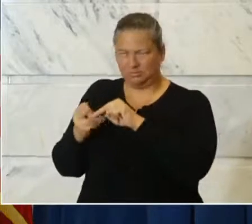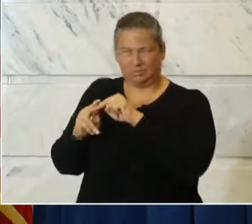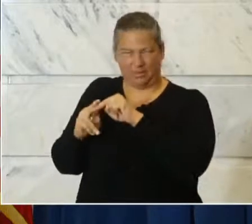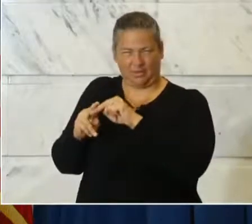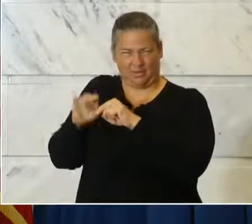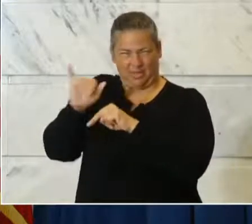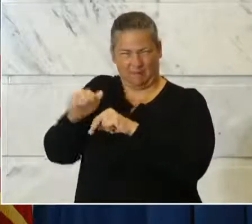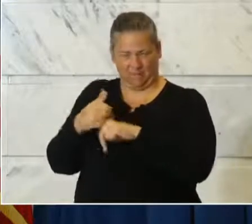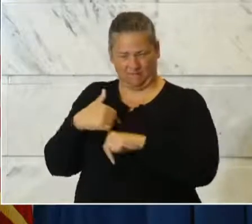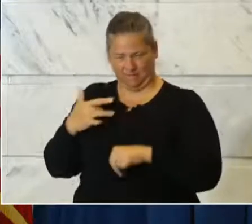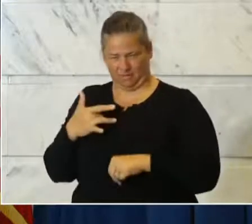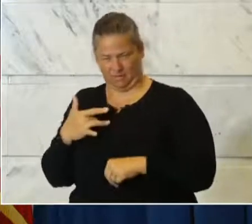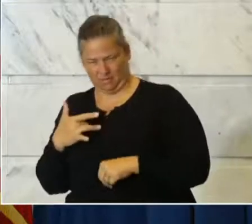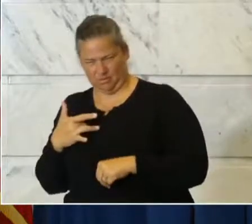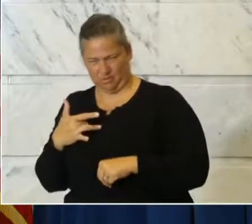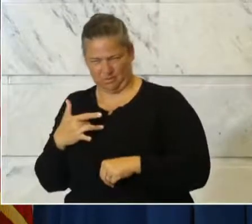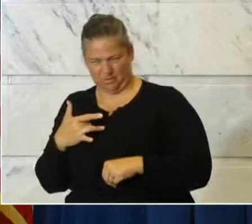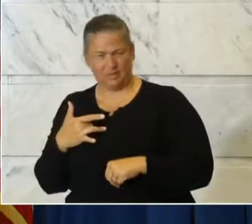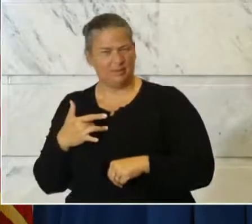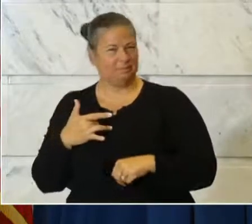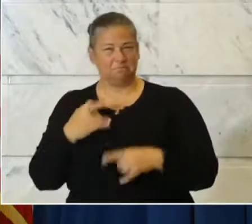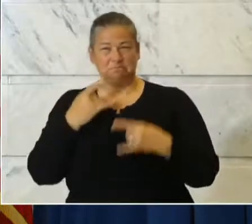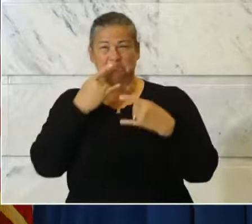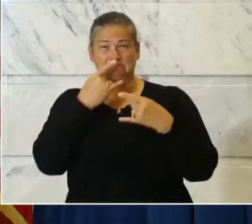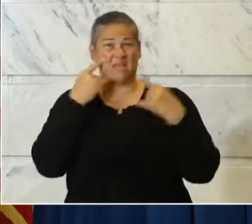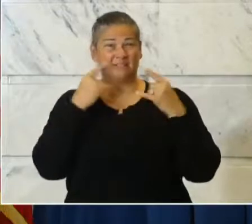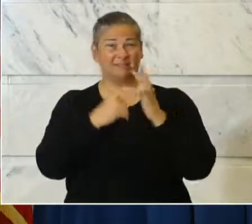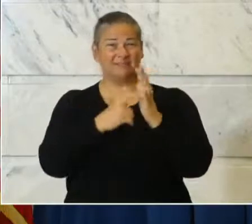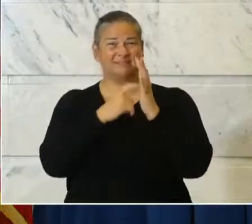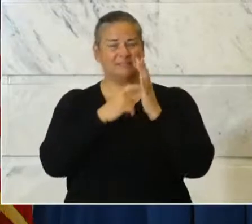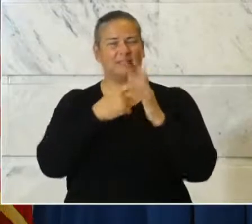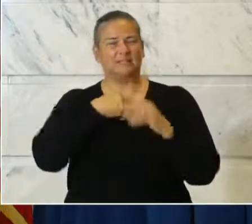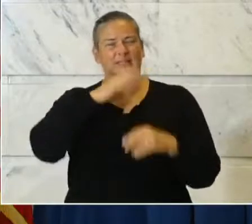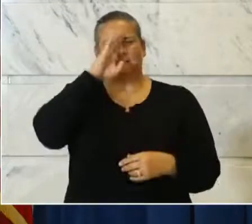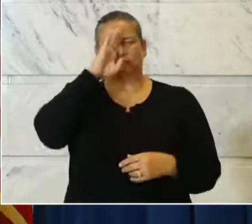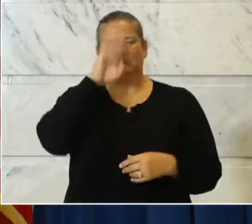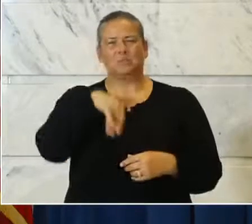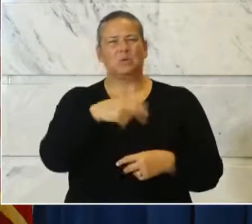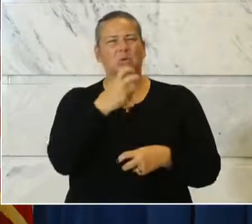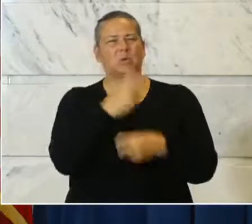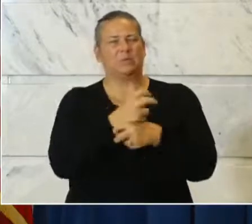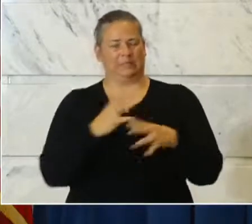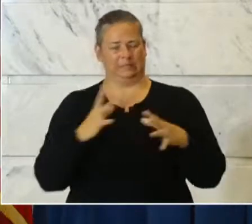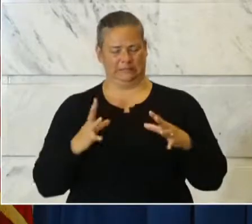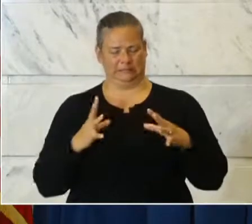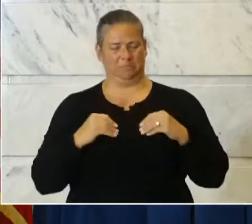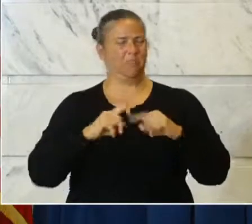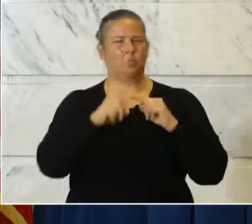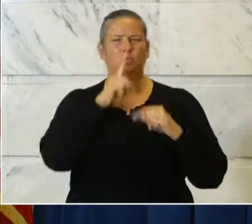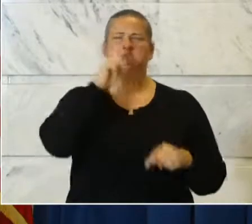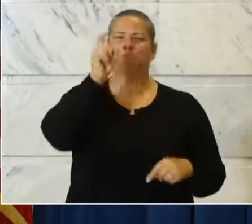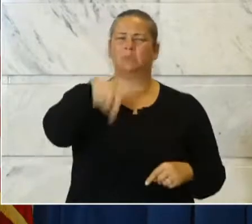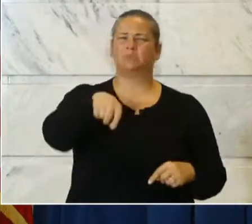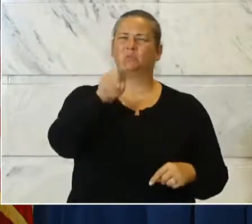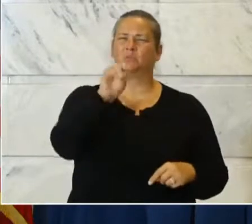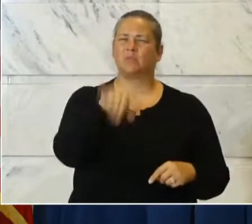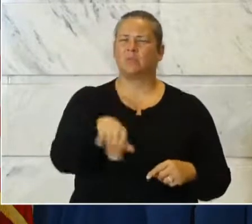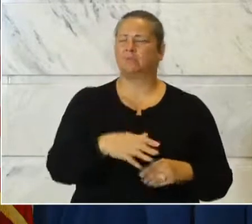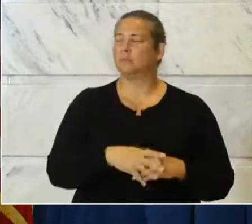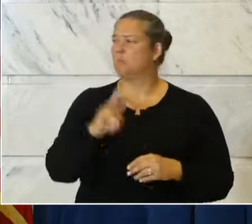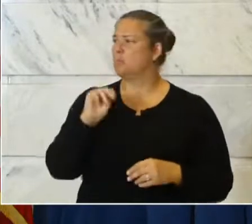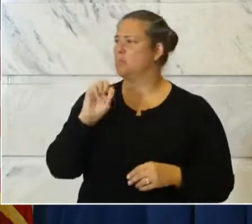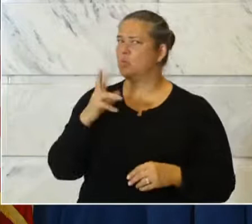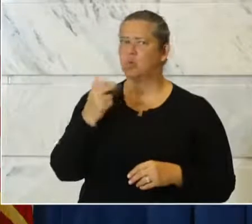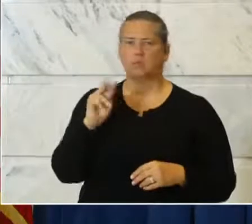plateaued, that was going to be something that would be harder for people to accept. But we know we've got to do it with the way things are going. Morgan?